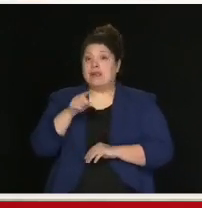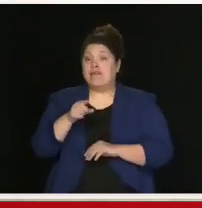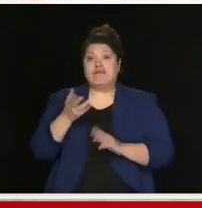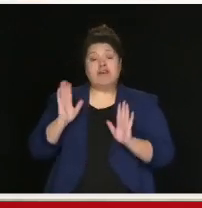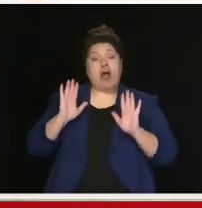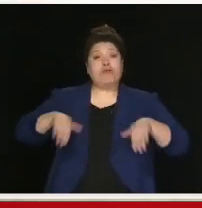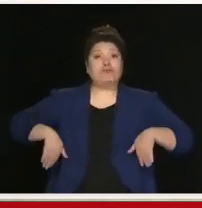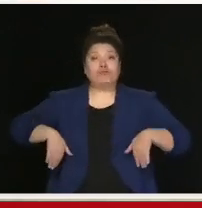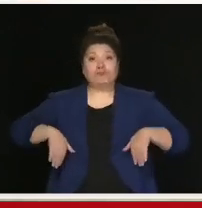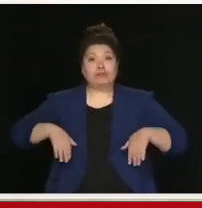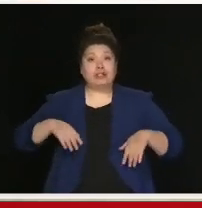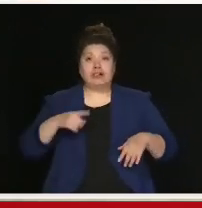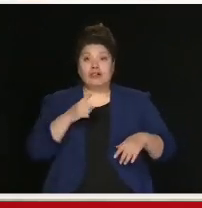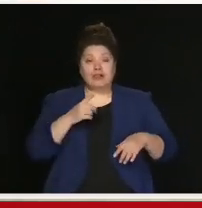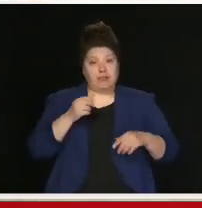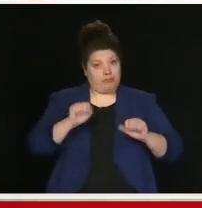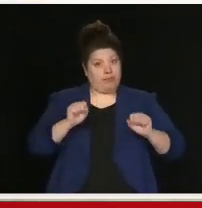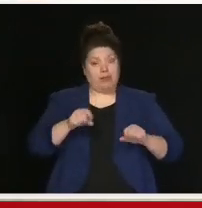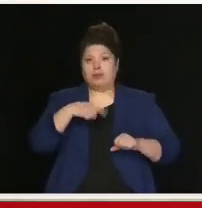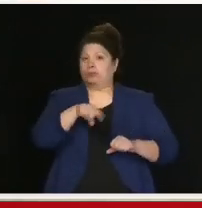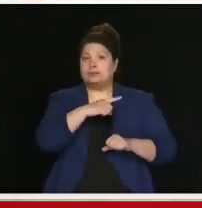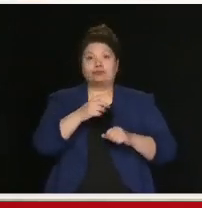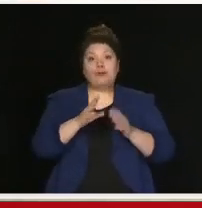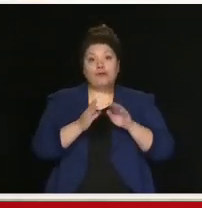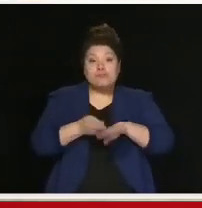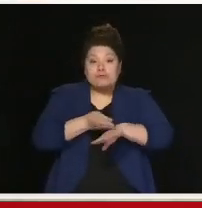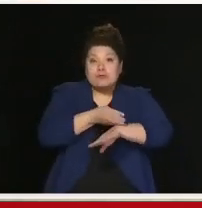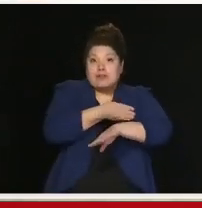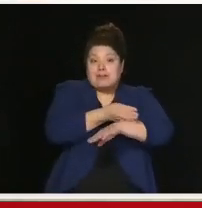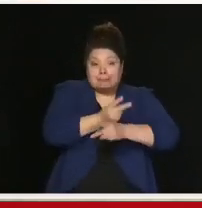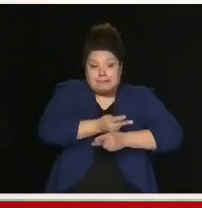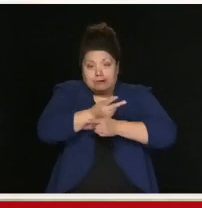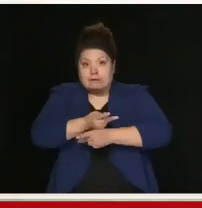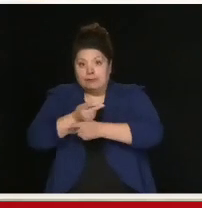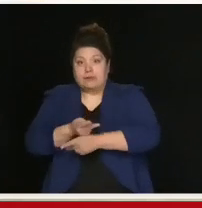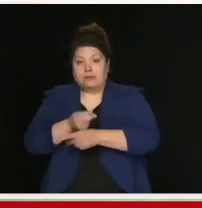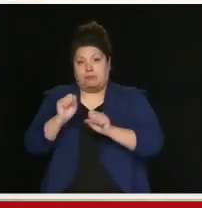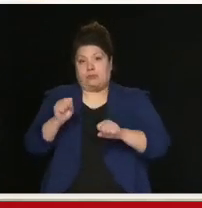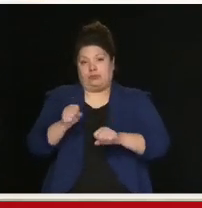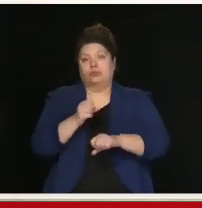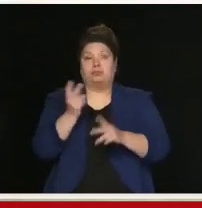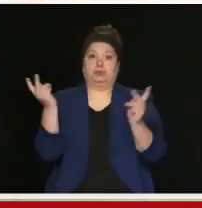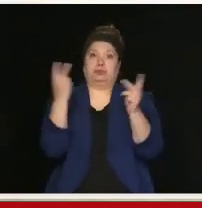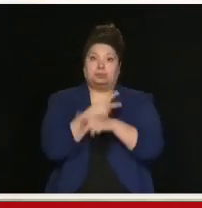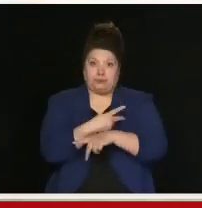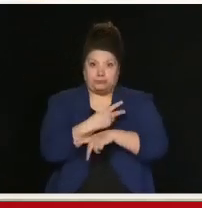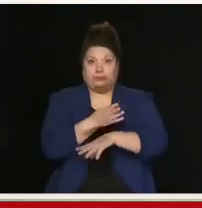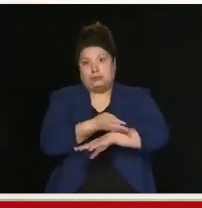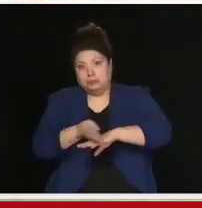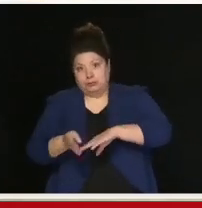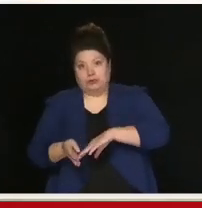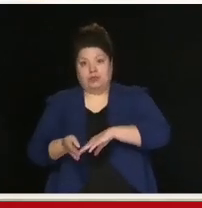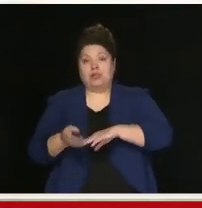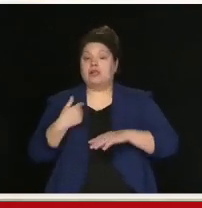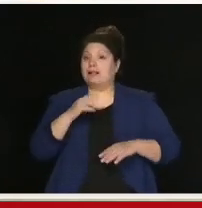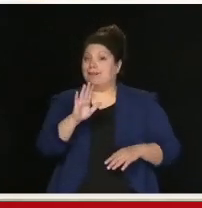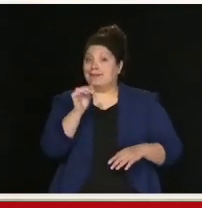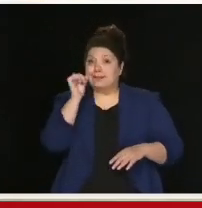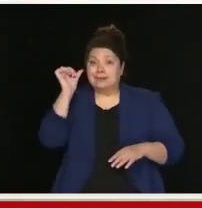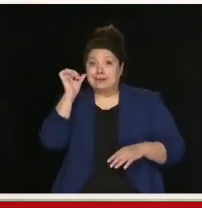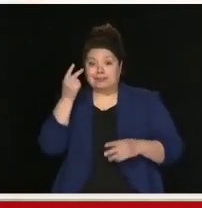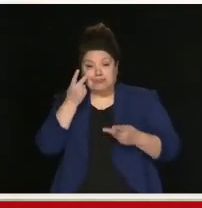was accomplished to this day. As I said yesterday, we are witnesses of troubling scenes in